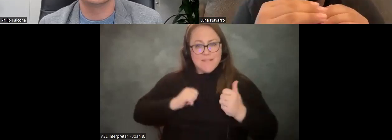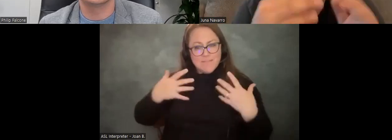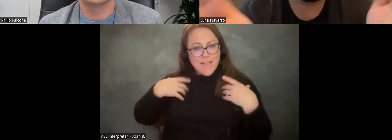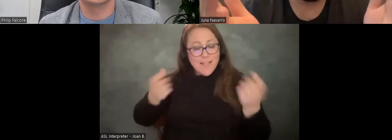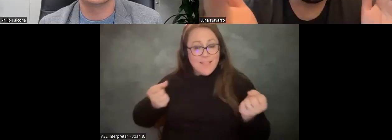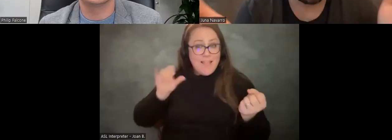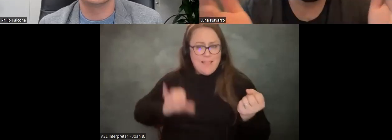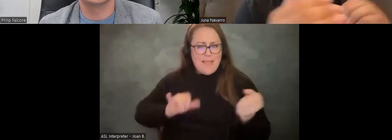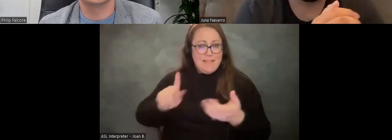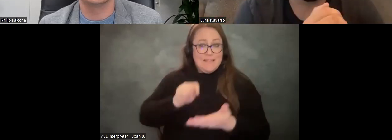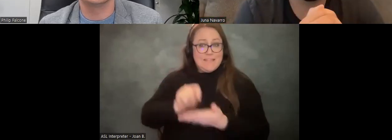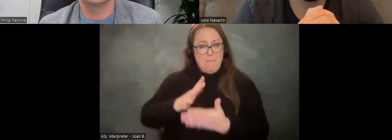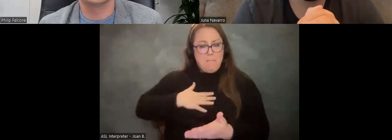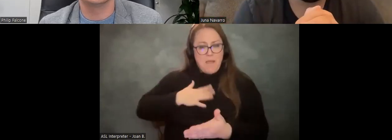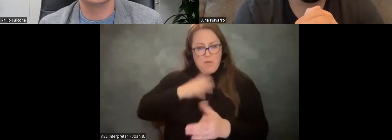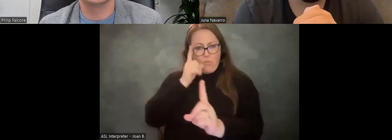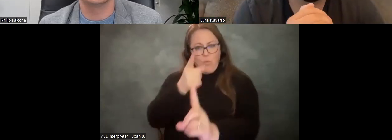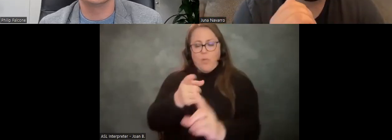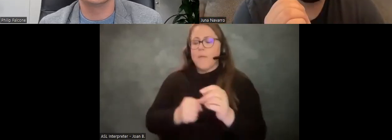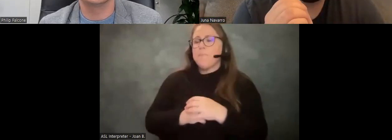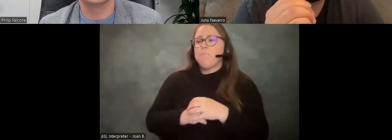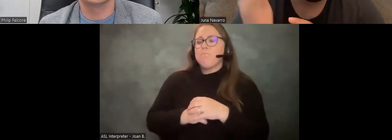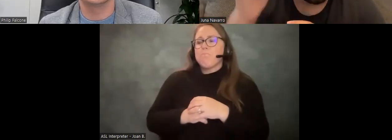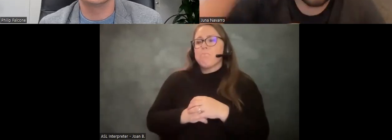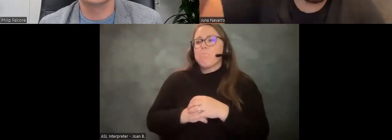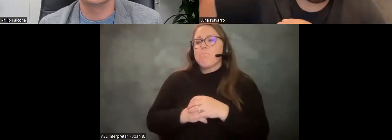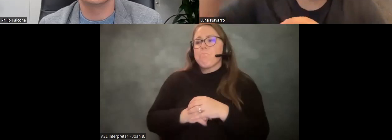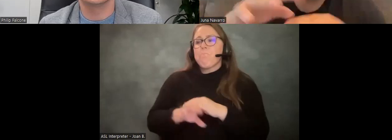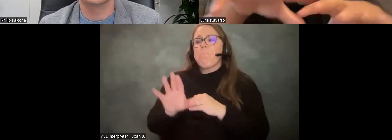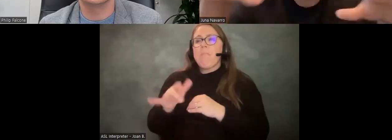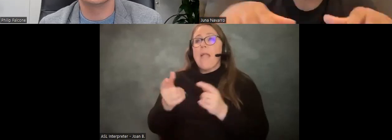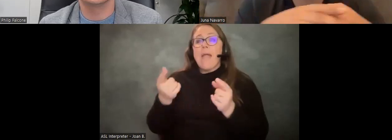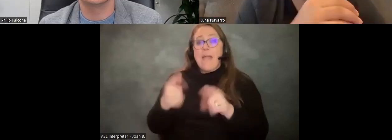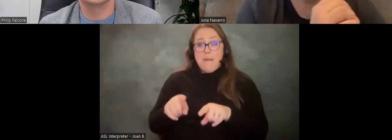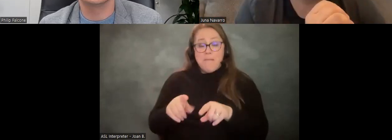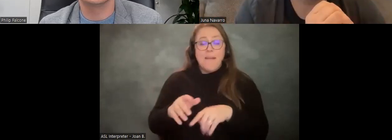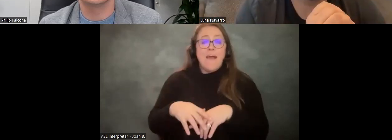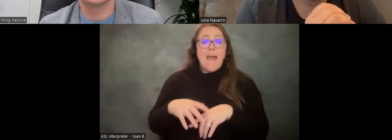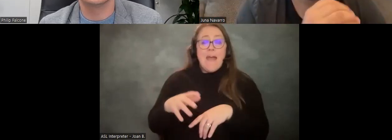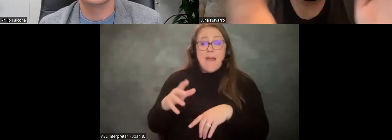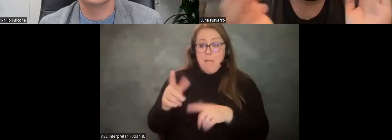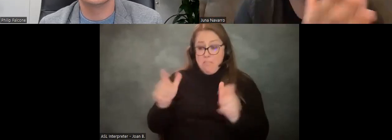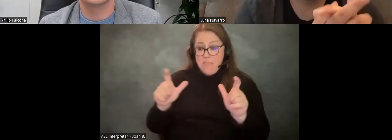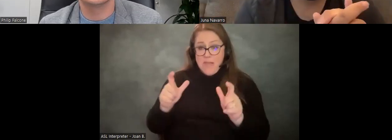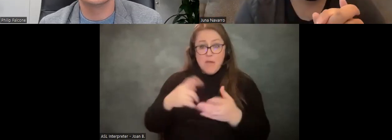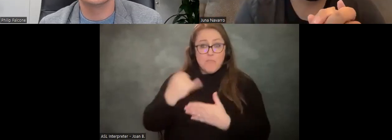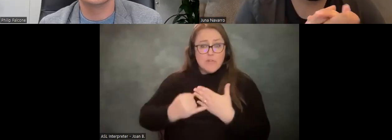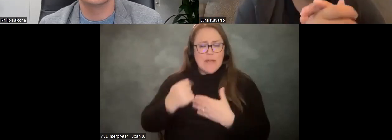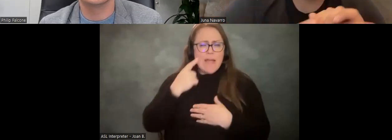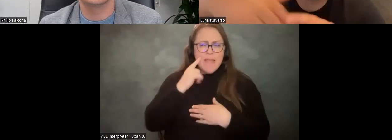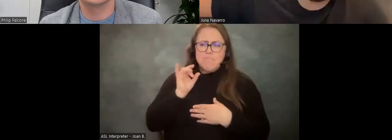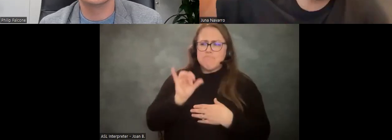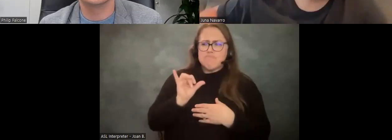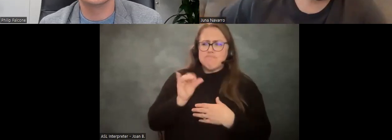was my pursuit. And one of my bigger projects on this online streaming app was maybe I should go and